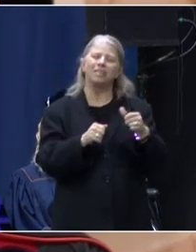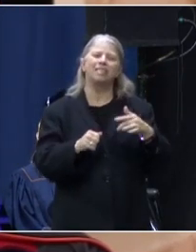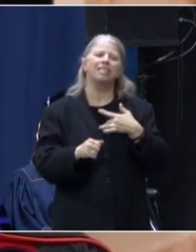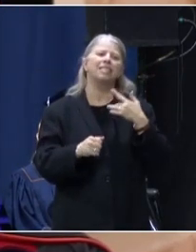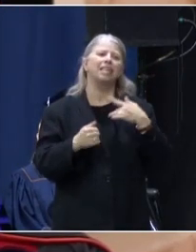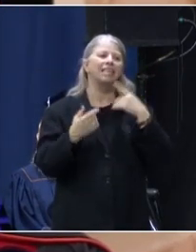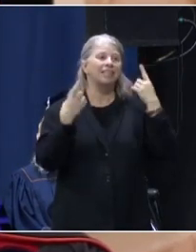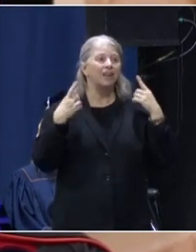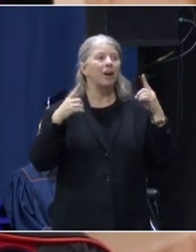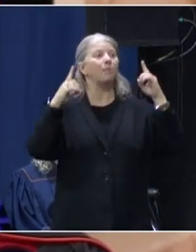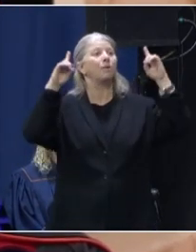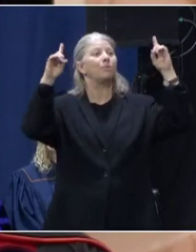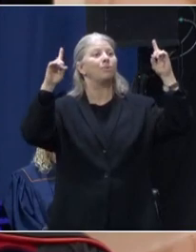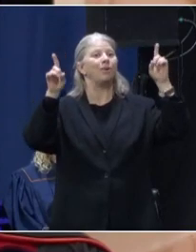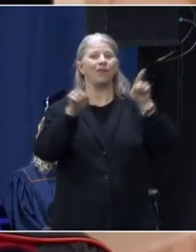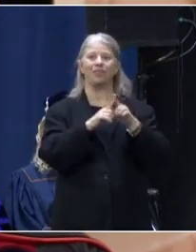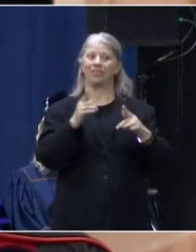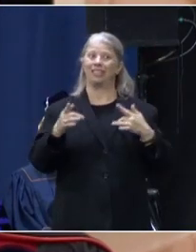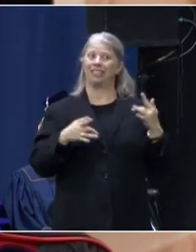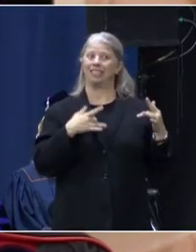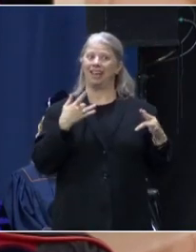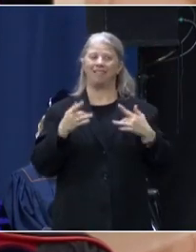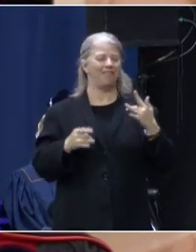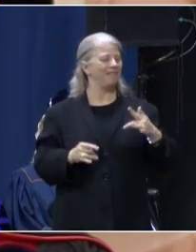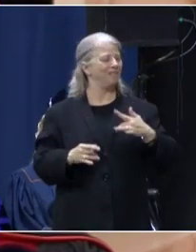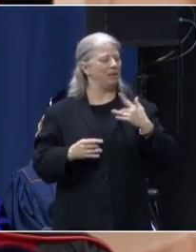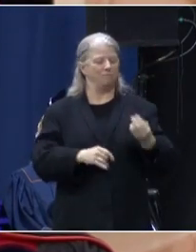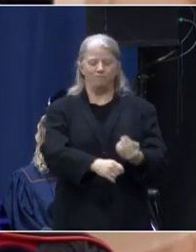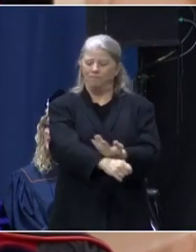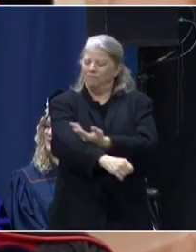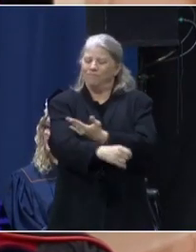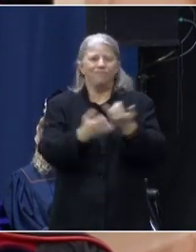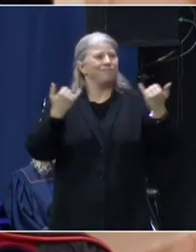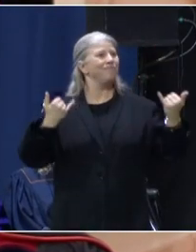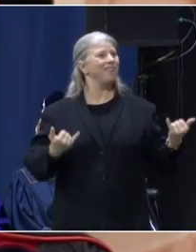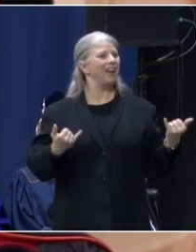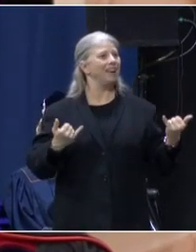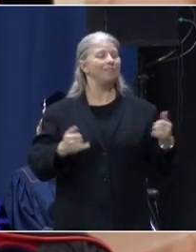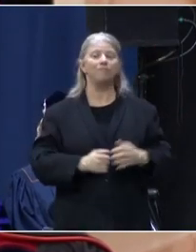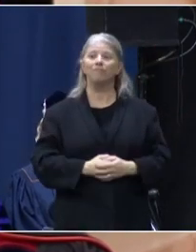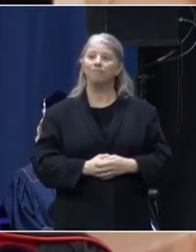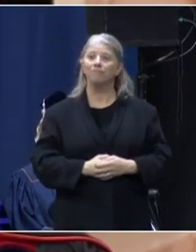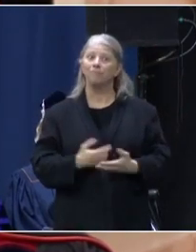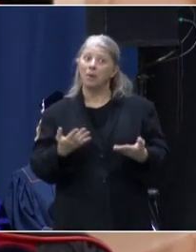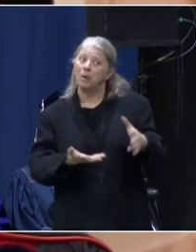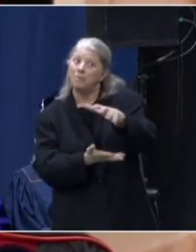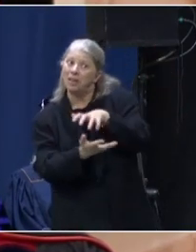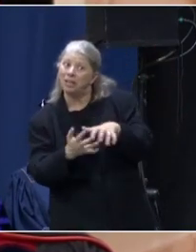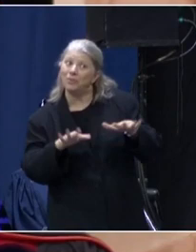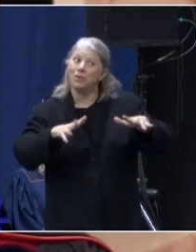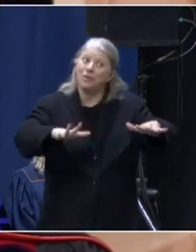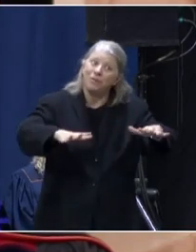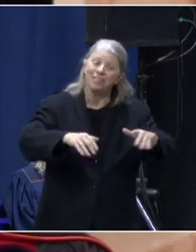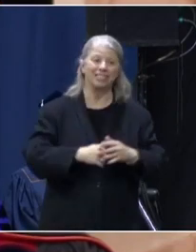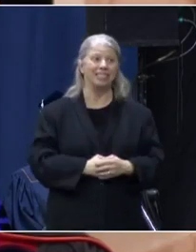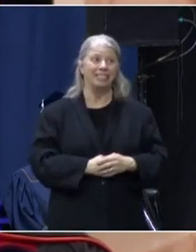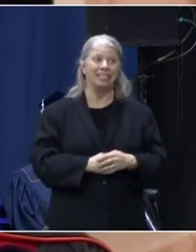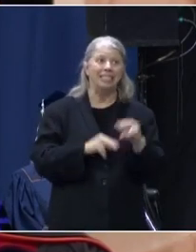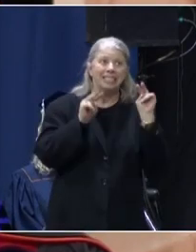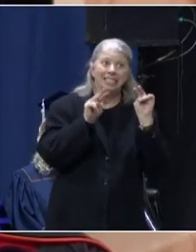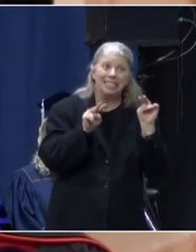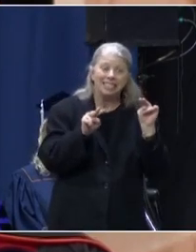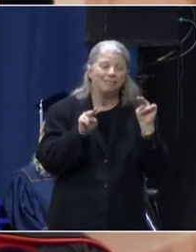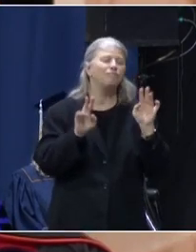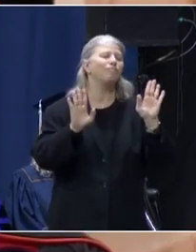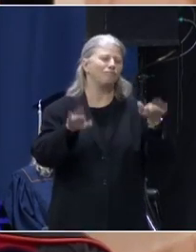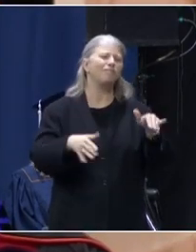of accomplishment and excitement that you feel right now. It may be mixed with nervousness and anticipation, and